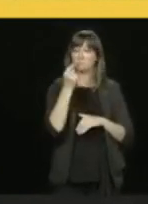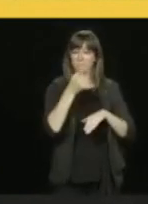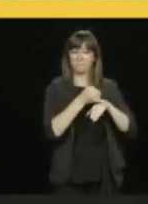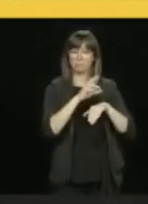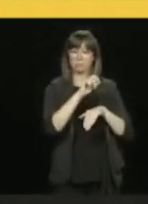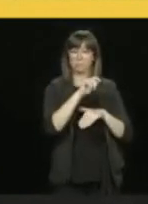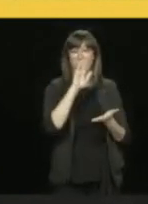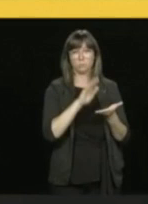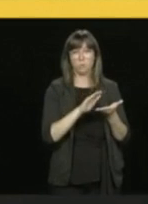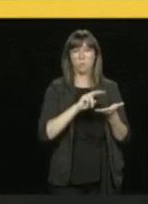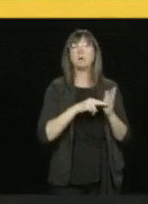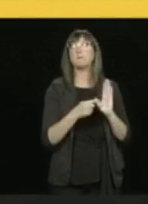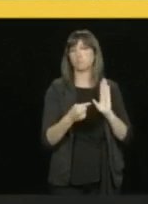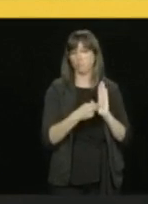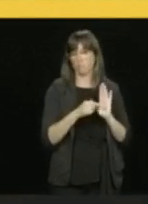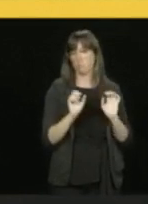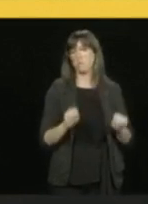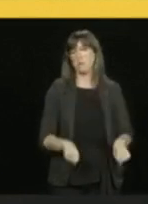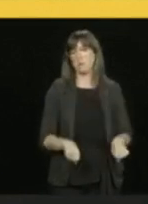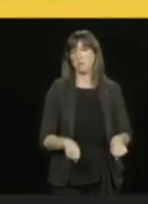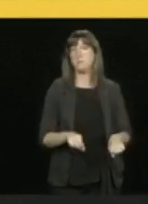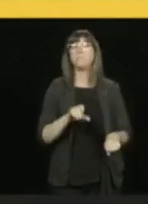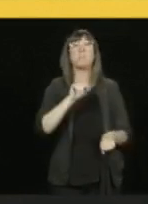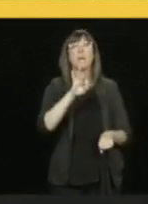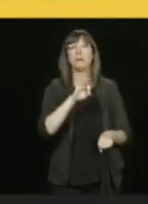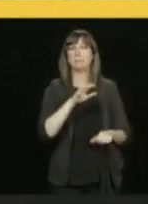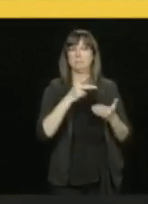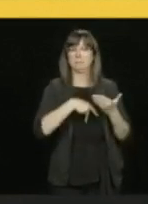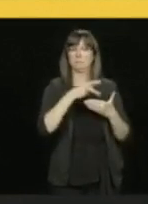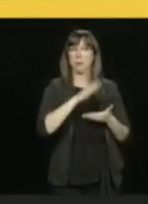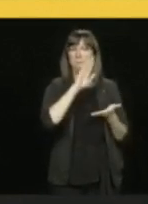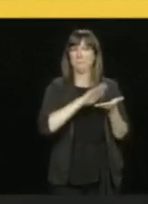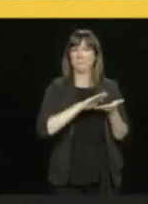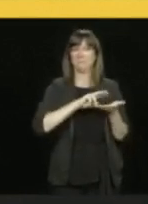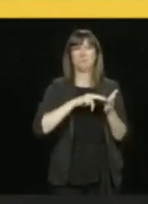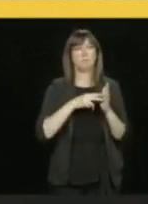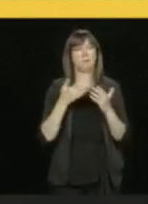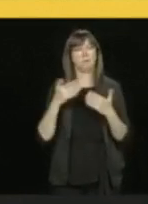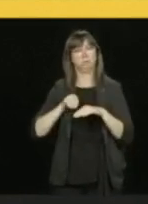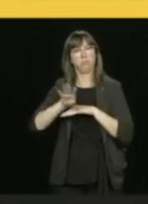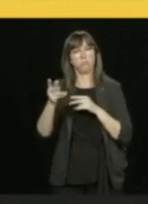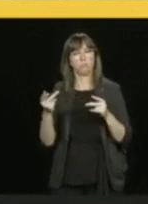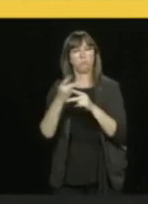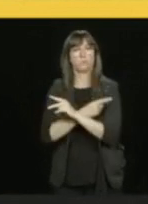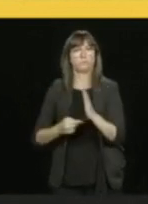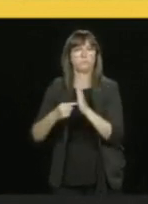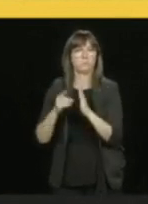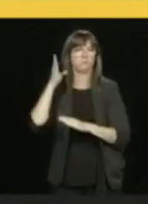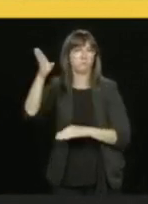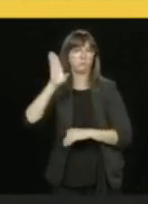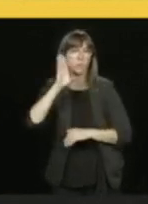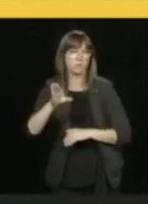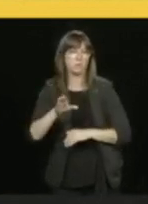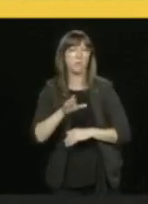can afford it. And in fact, doing less would end up costing far more. Doing less would